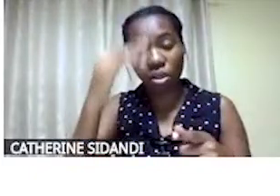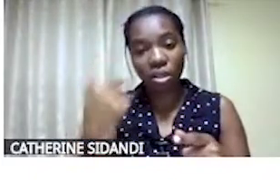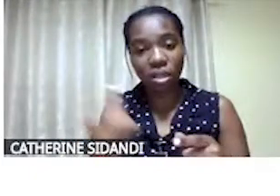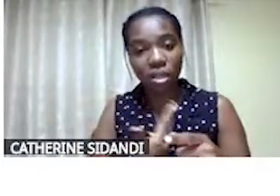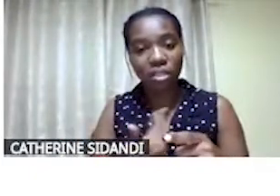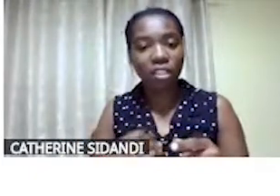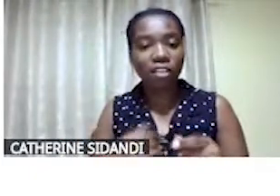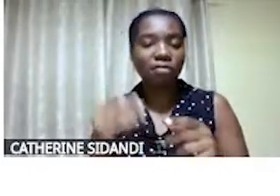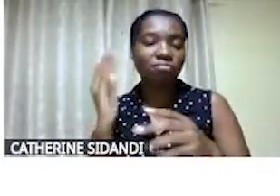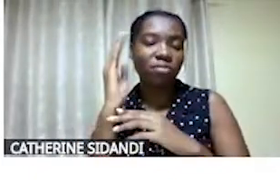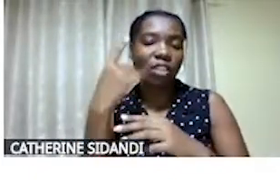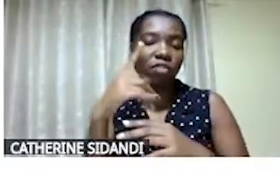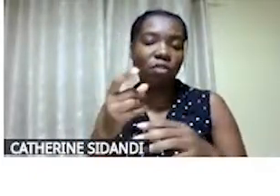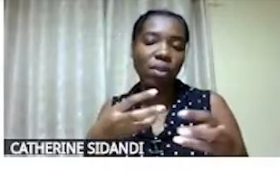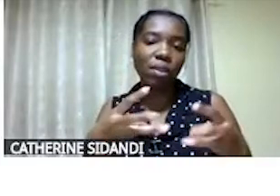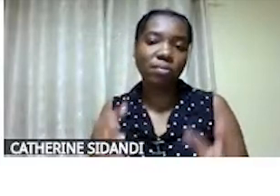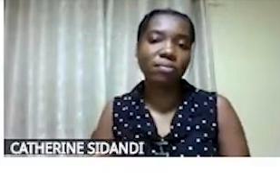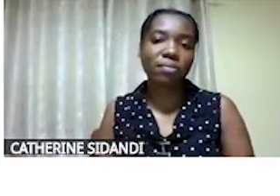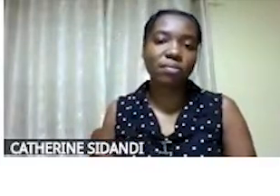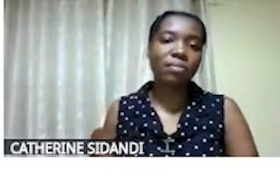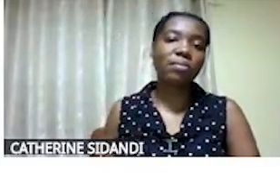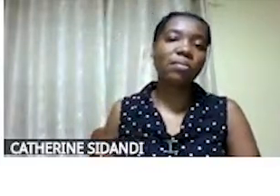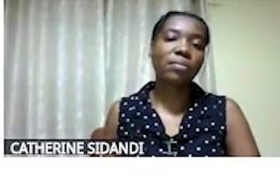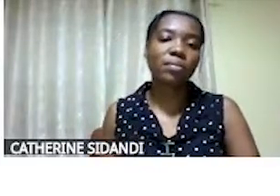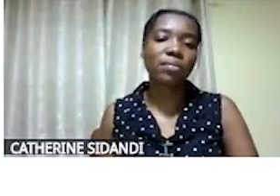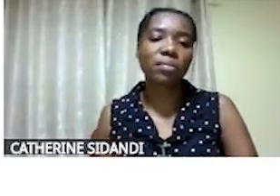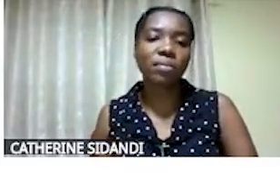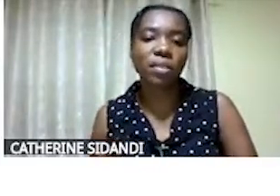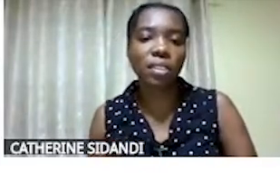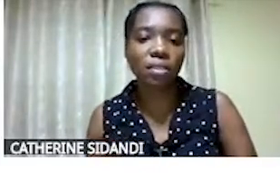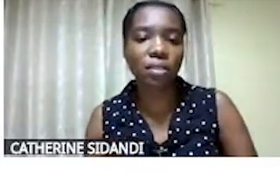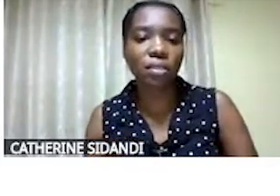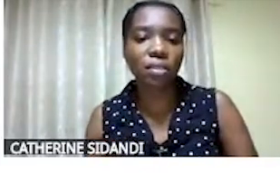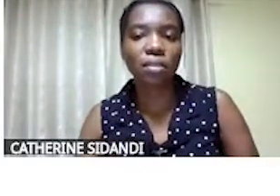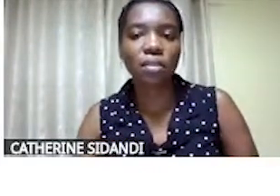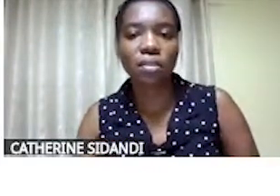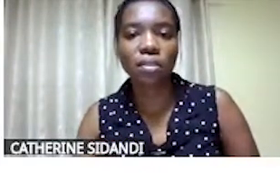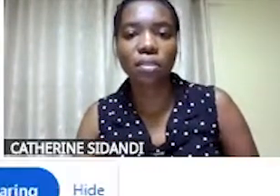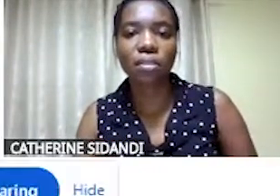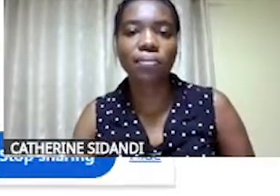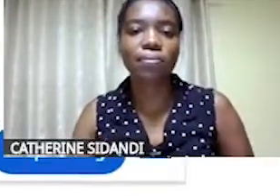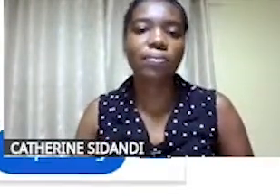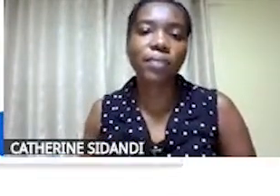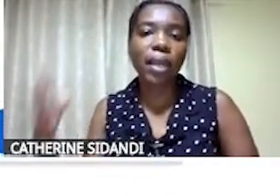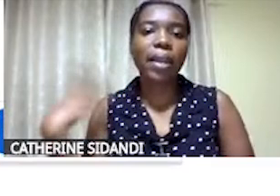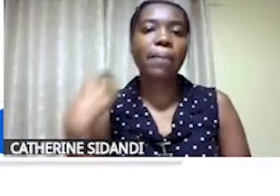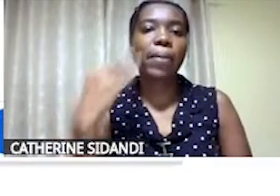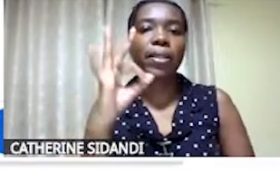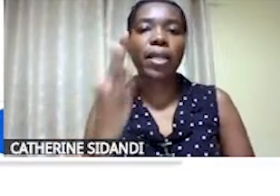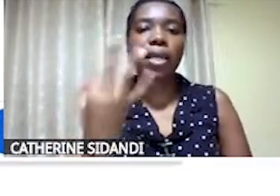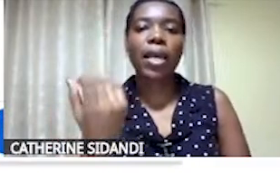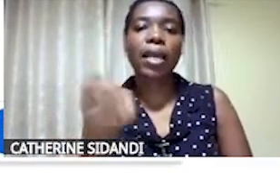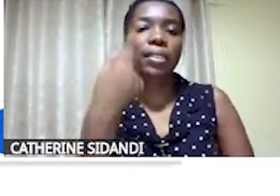strategy. And then we have the third step, understanding your KDF, and